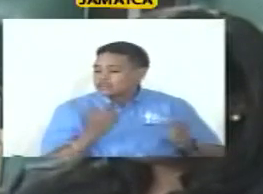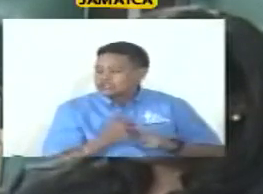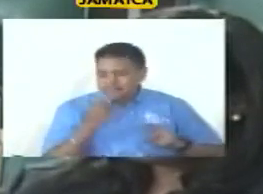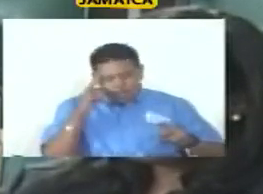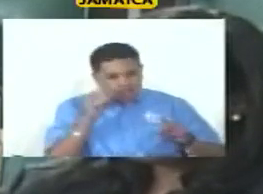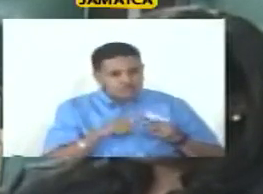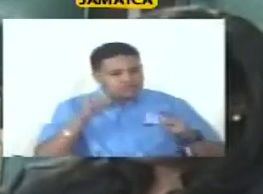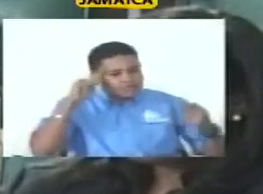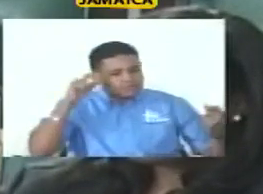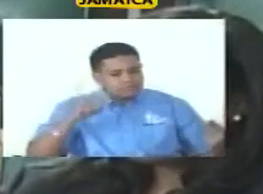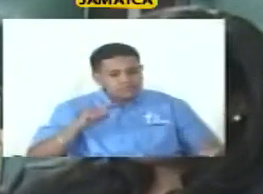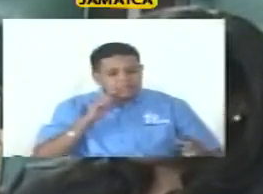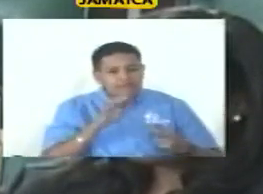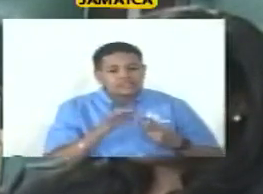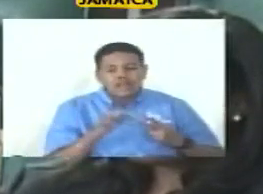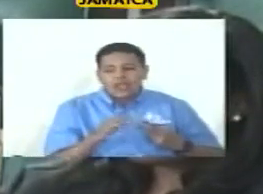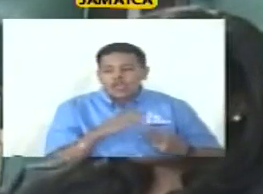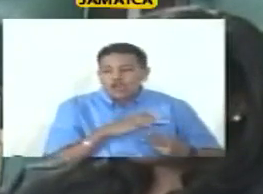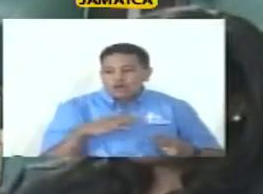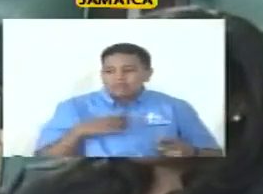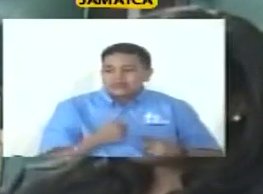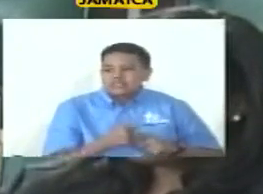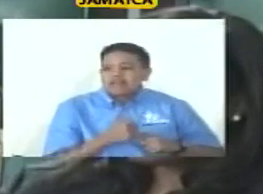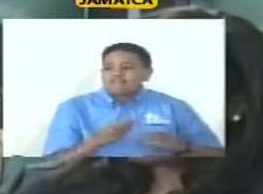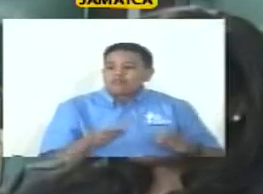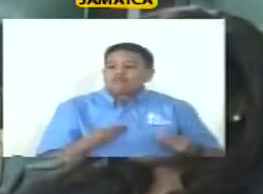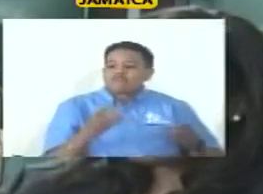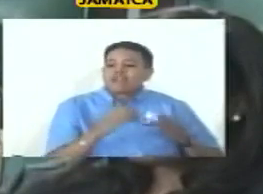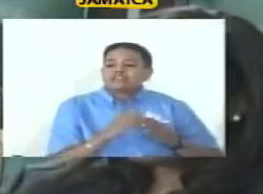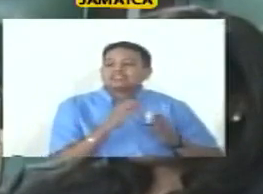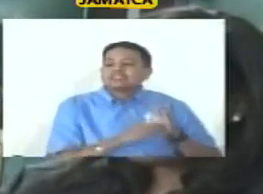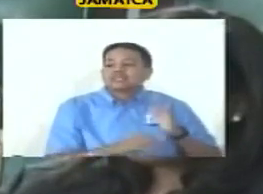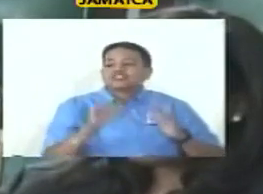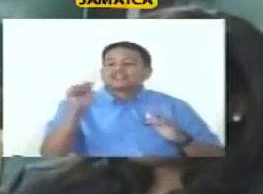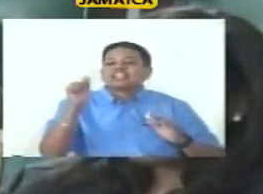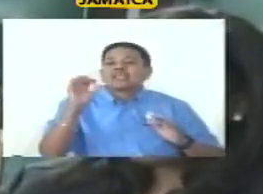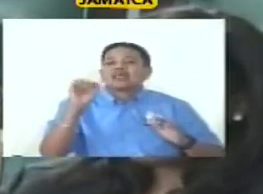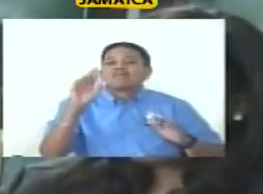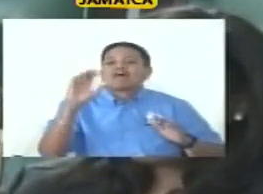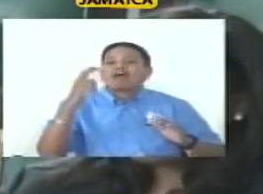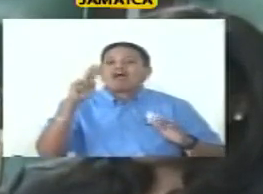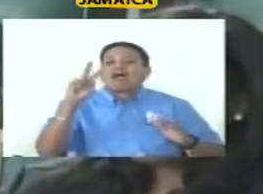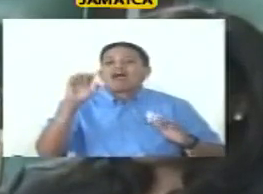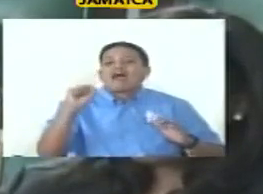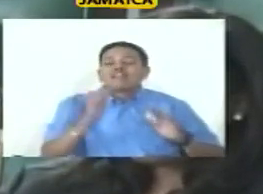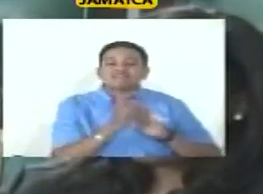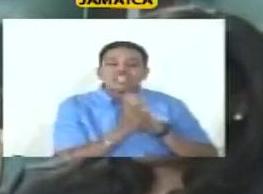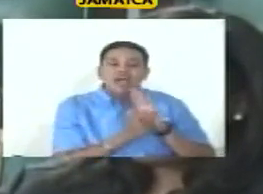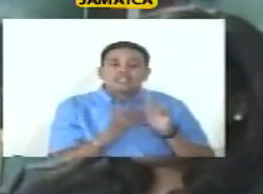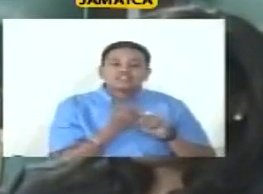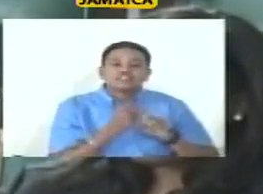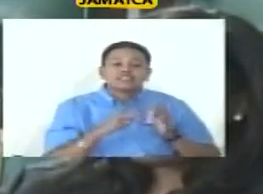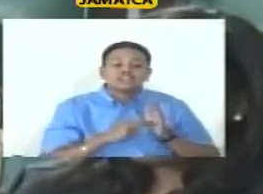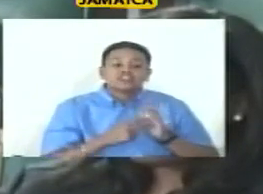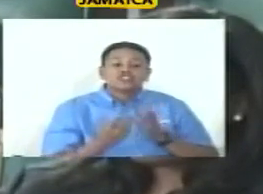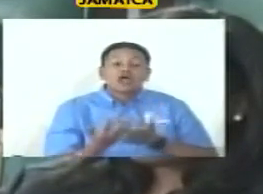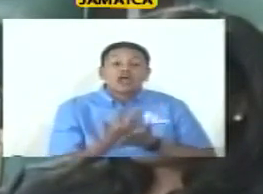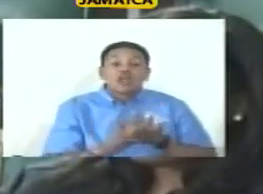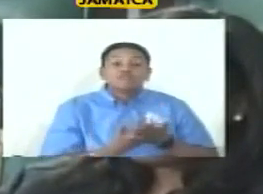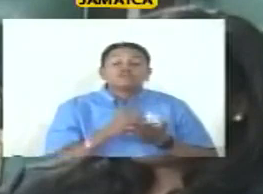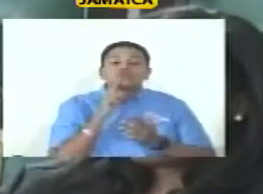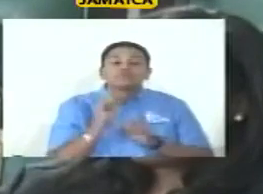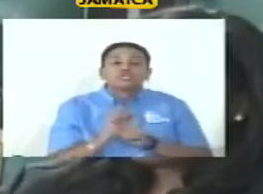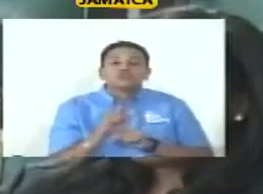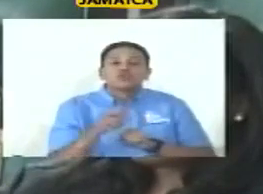by the Joint Select Committee as provided in Section 10 of the Archives Act, and the intention was to ensure that you capture